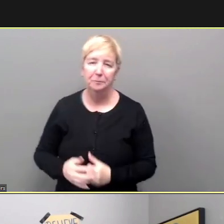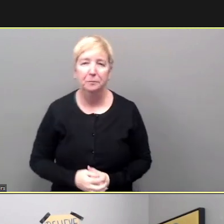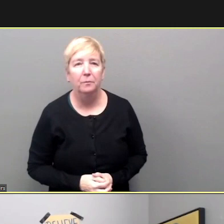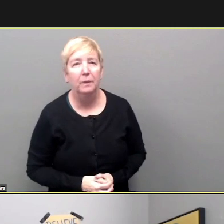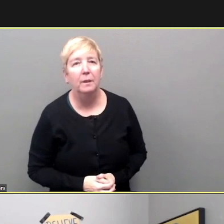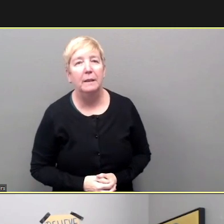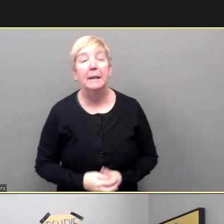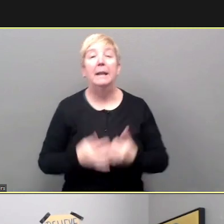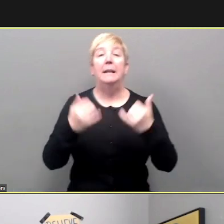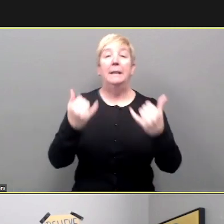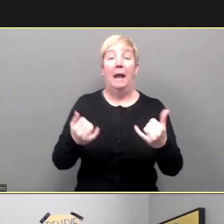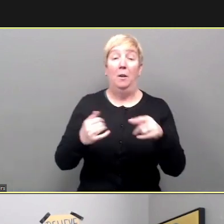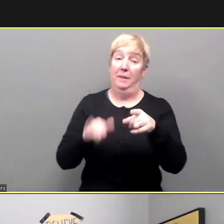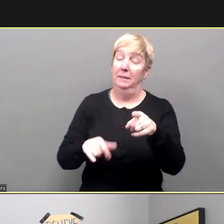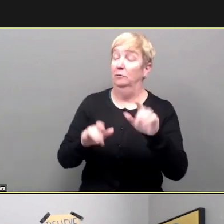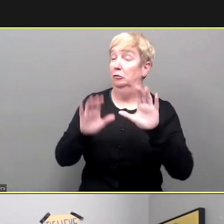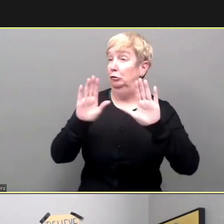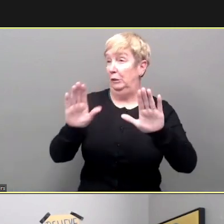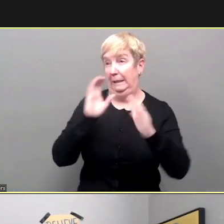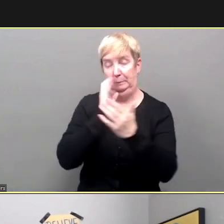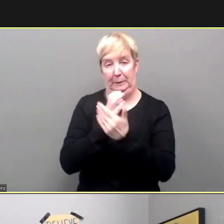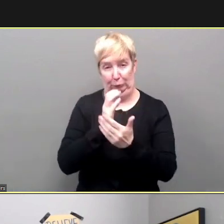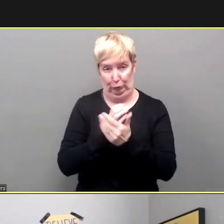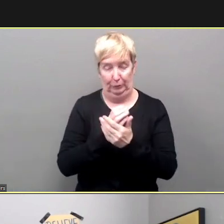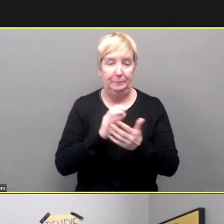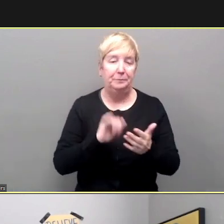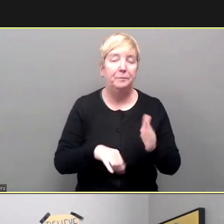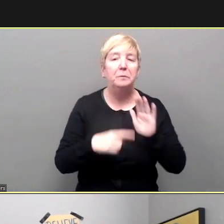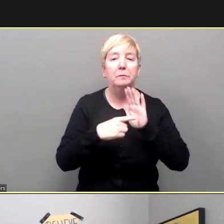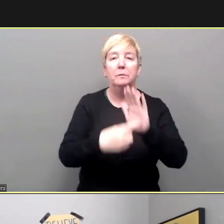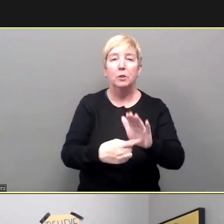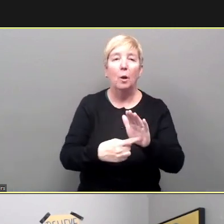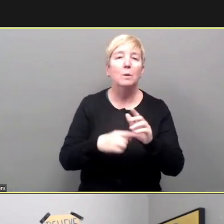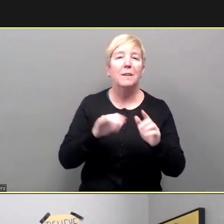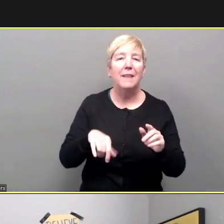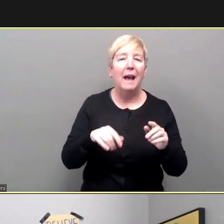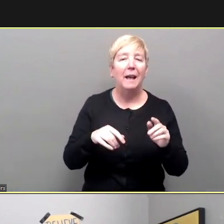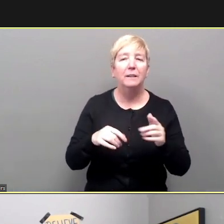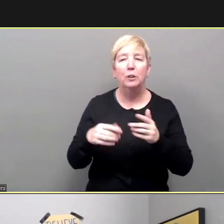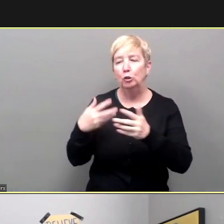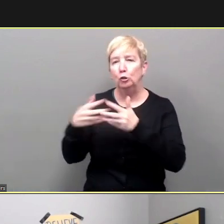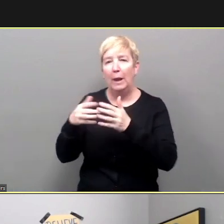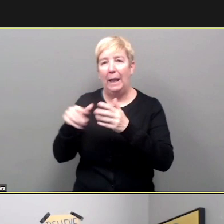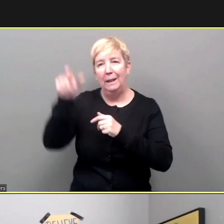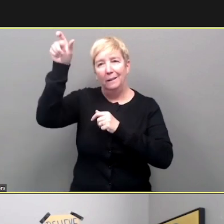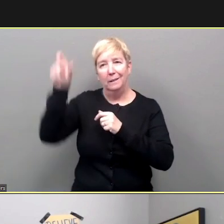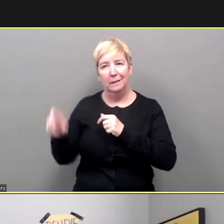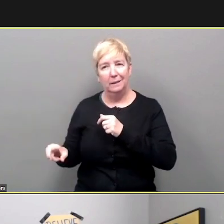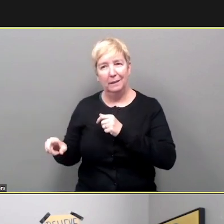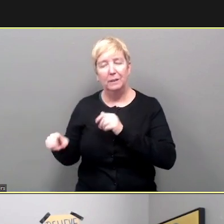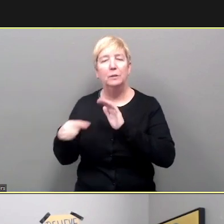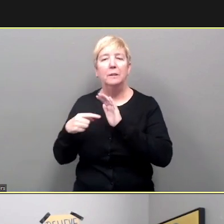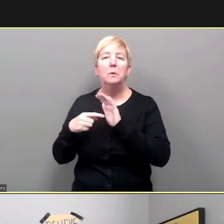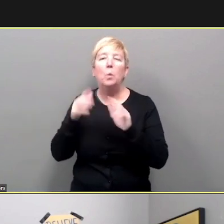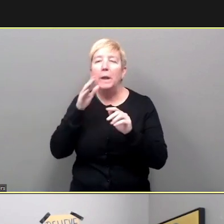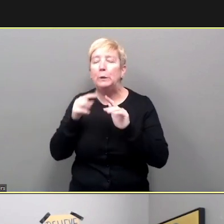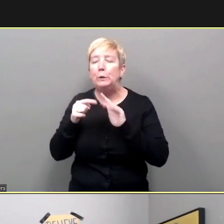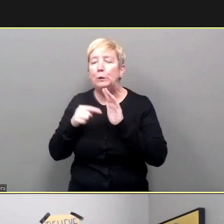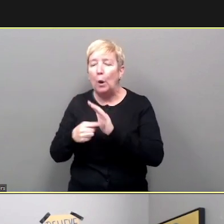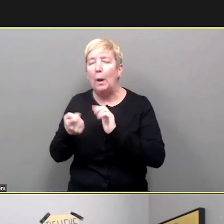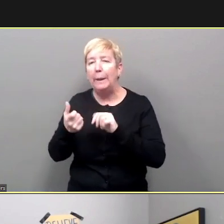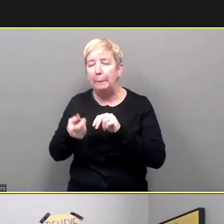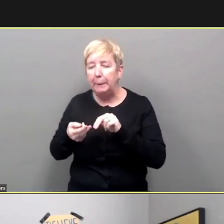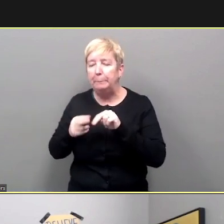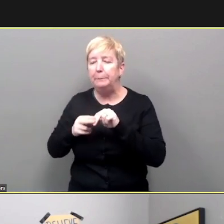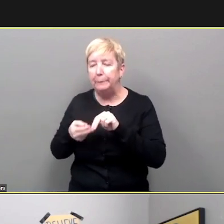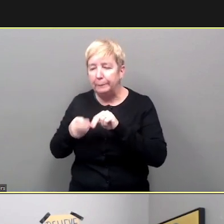This is really a great slide too. It just shows that, like, the little gray area shows that, every week that it'll just get more. It just takes us